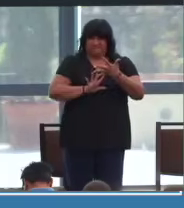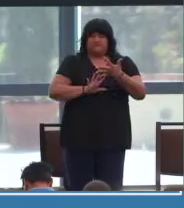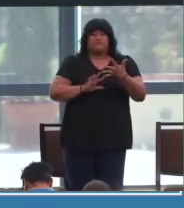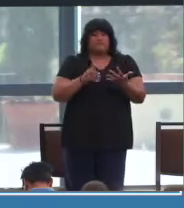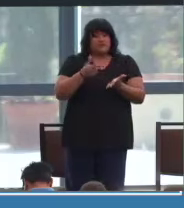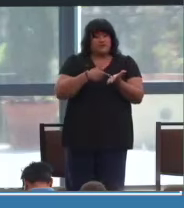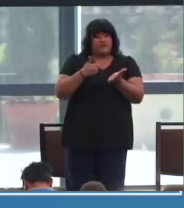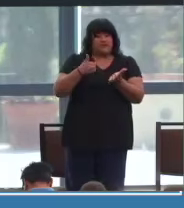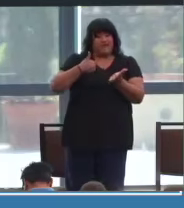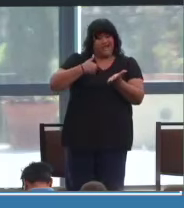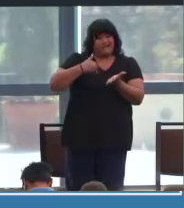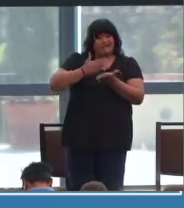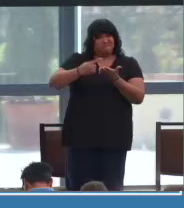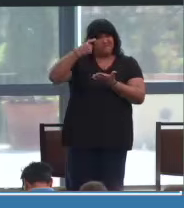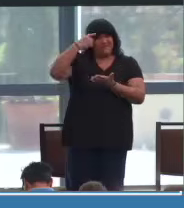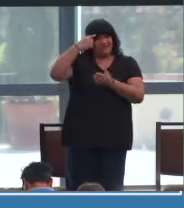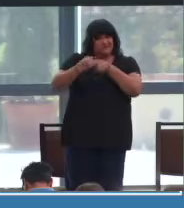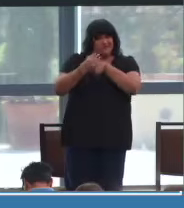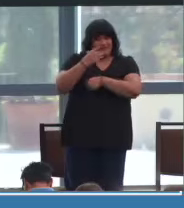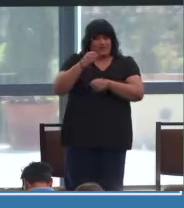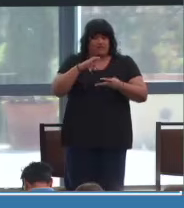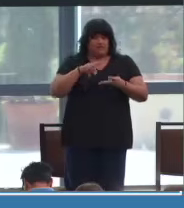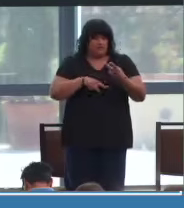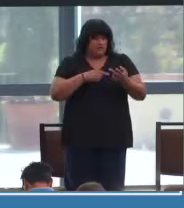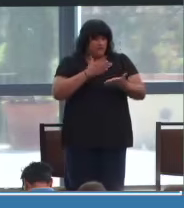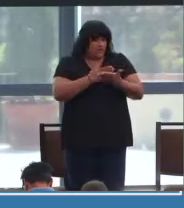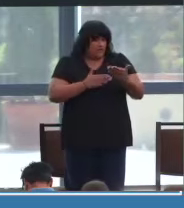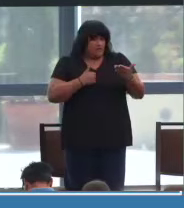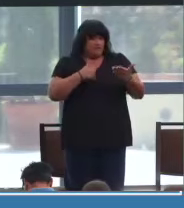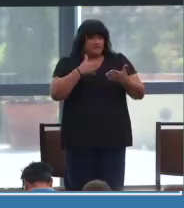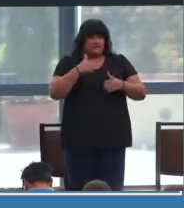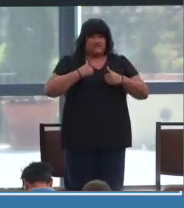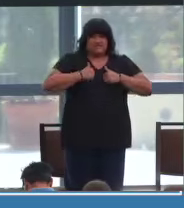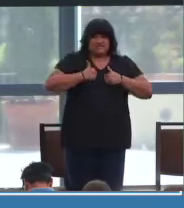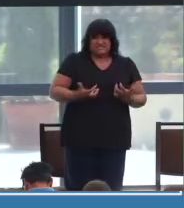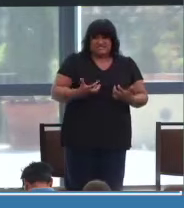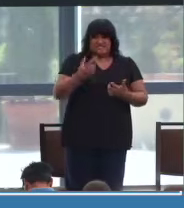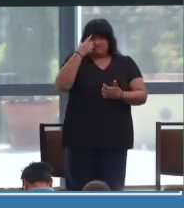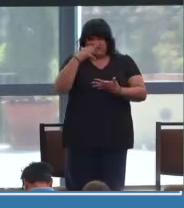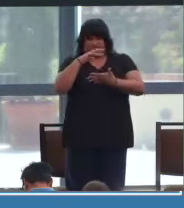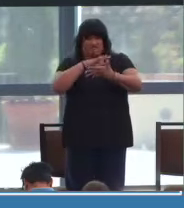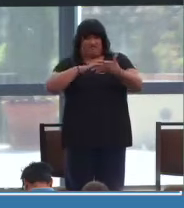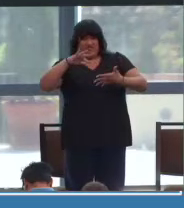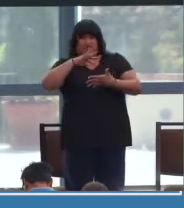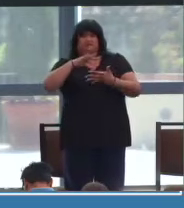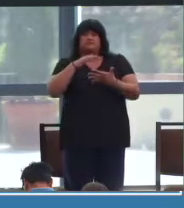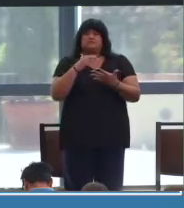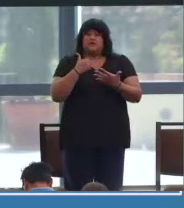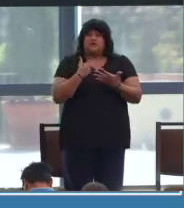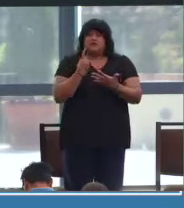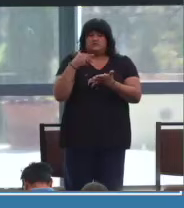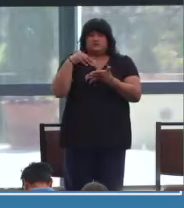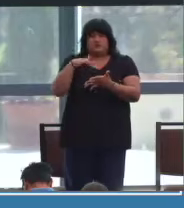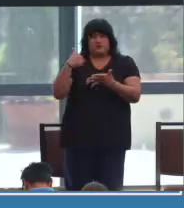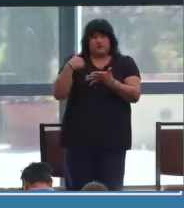some cognitive effects, and sometimes you can still have some fatigue and brain fog and things. So there's a study where we're looking at, it's